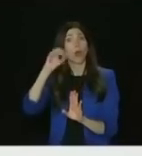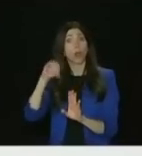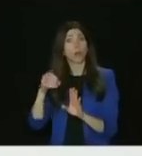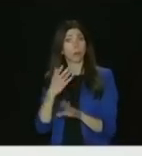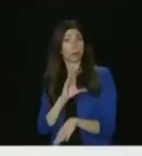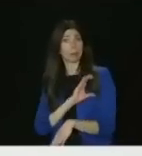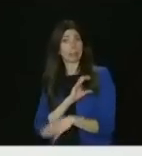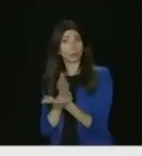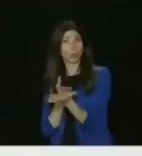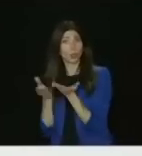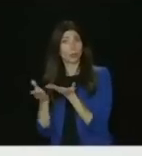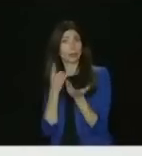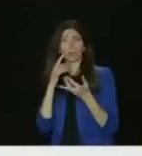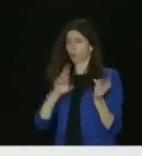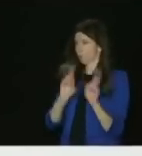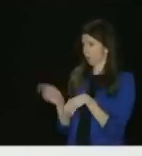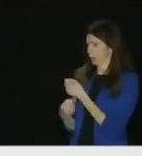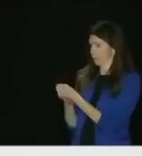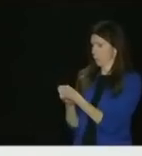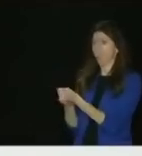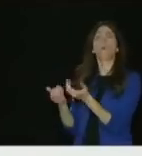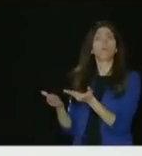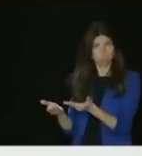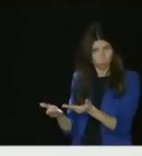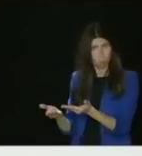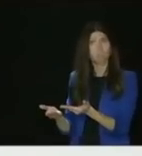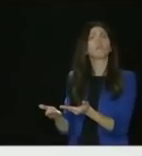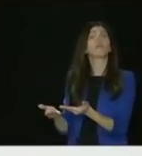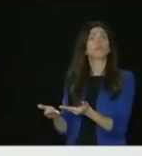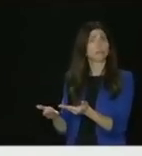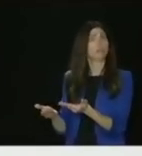to support them in the work that they were doing.